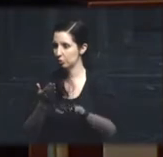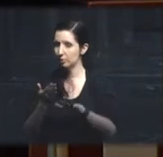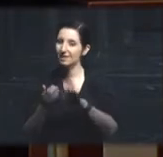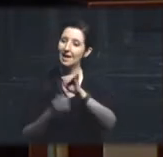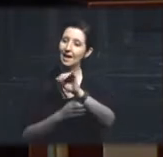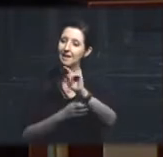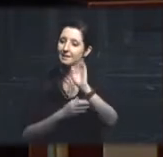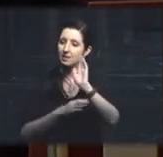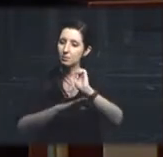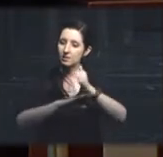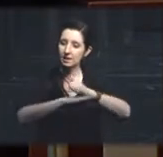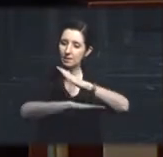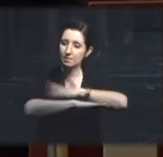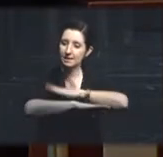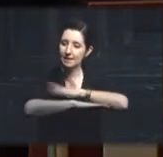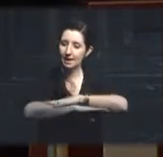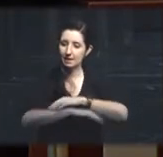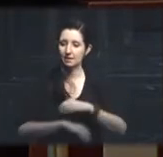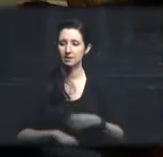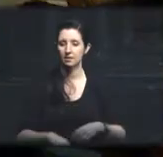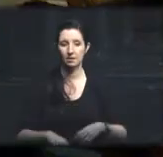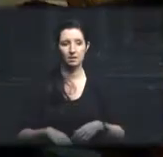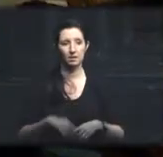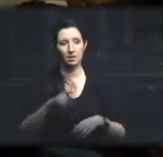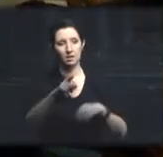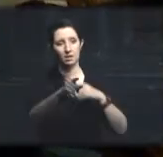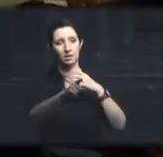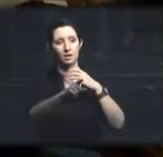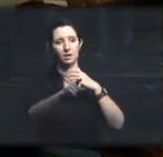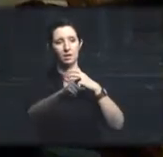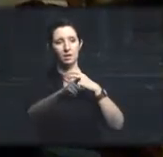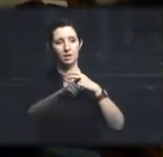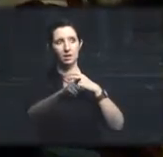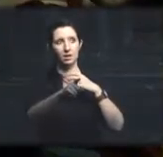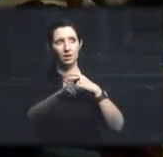area. Yes.